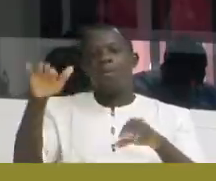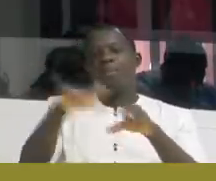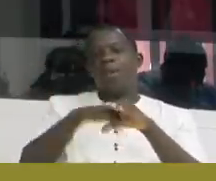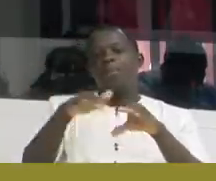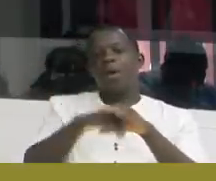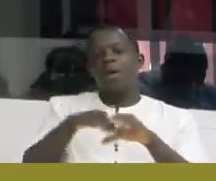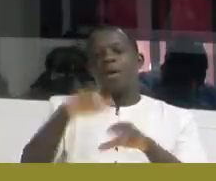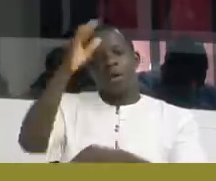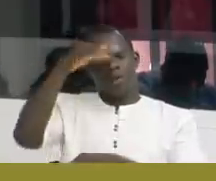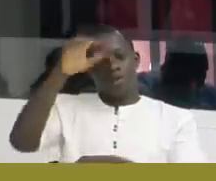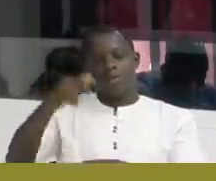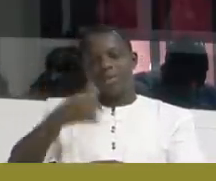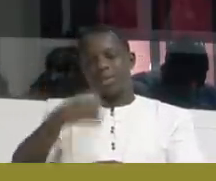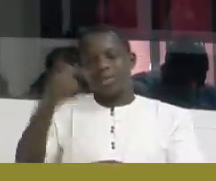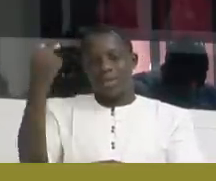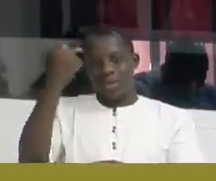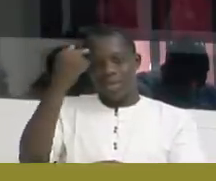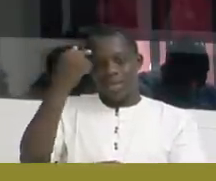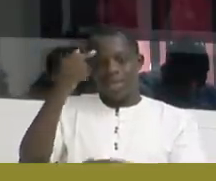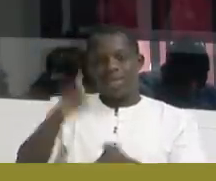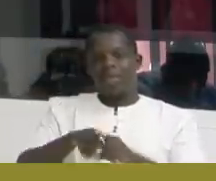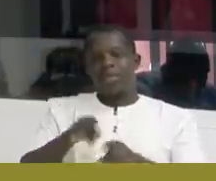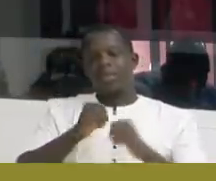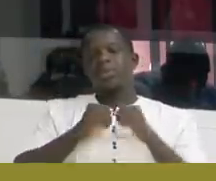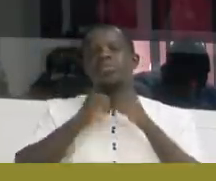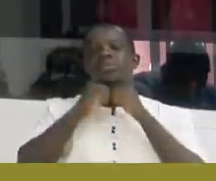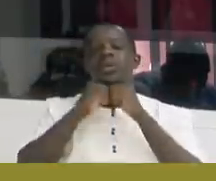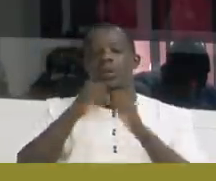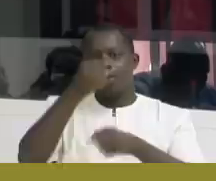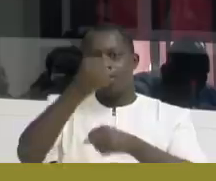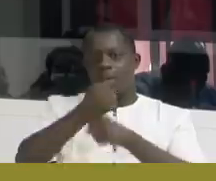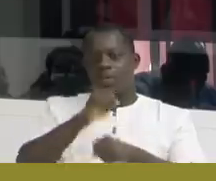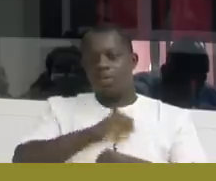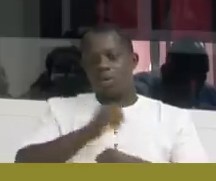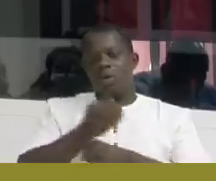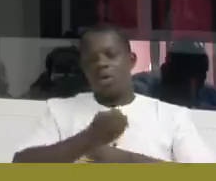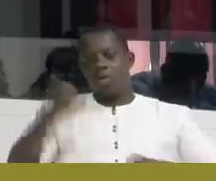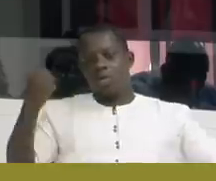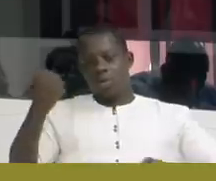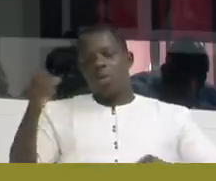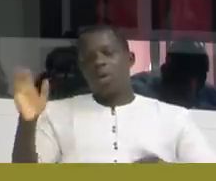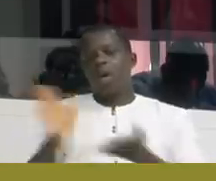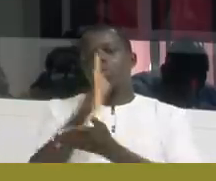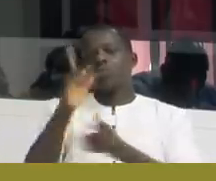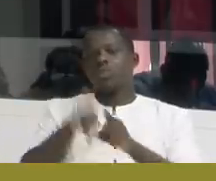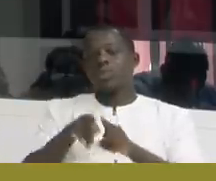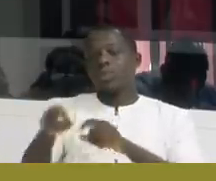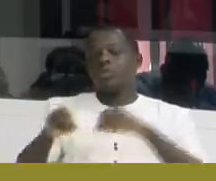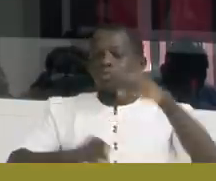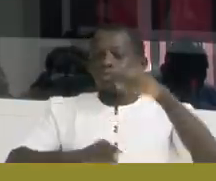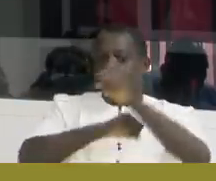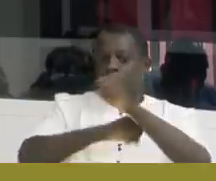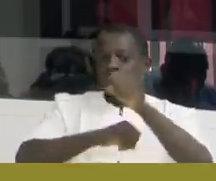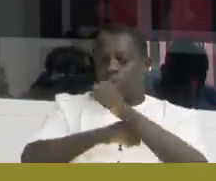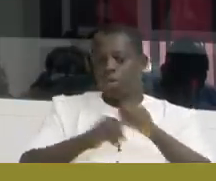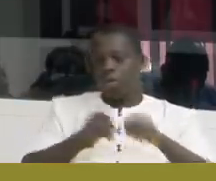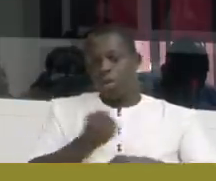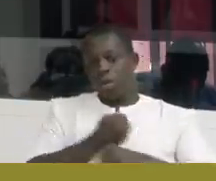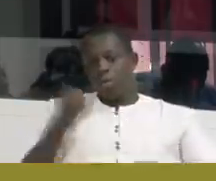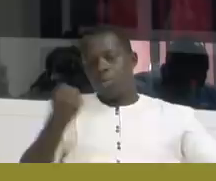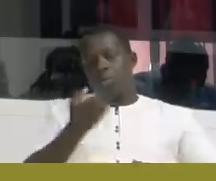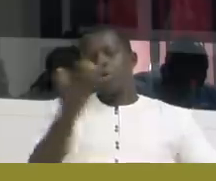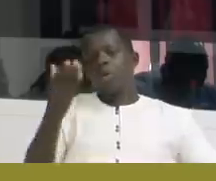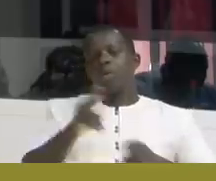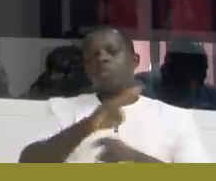Sana Sabali was disarmed. He was not disarmed. Those support weapons were not